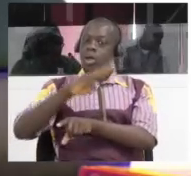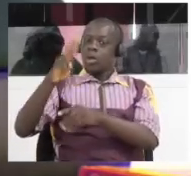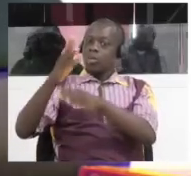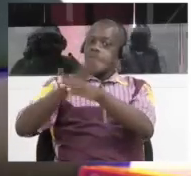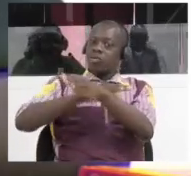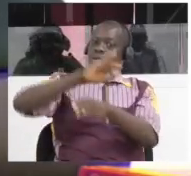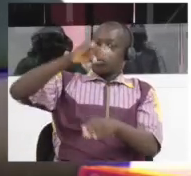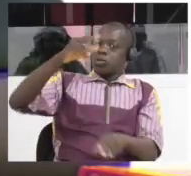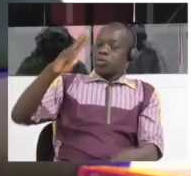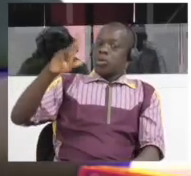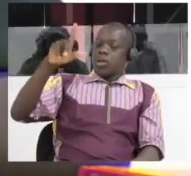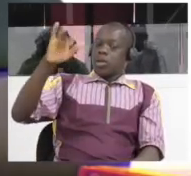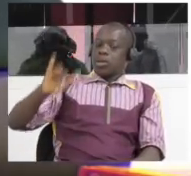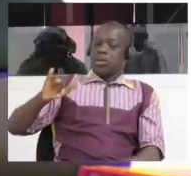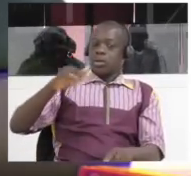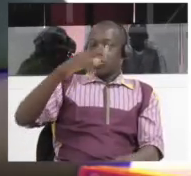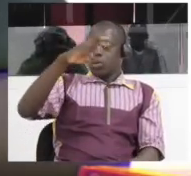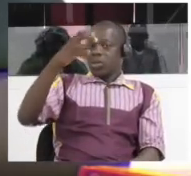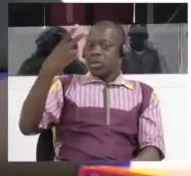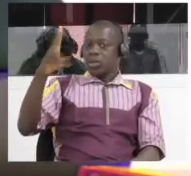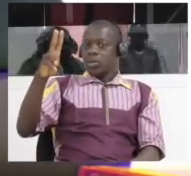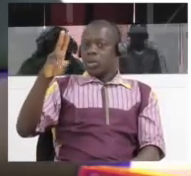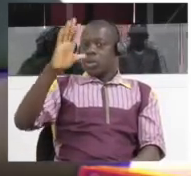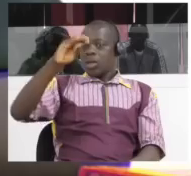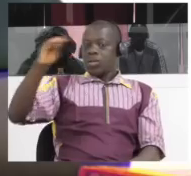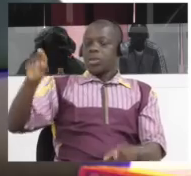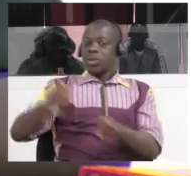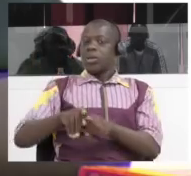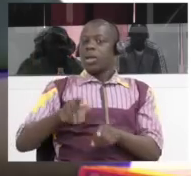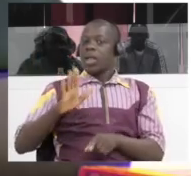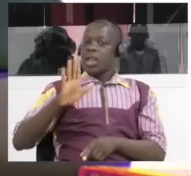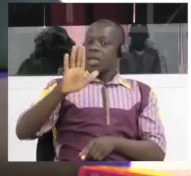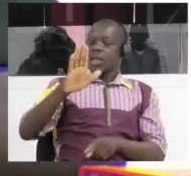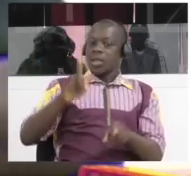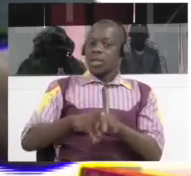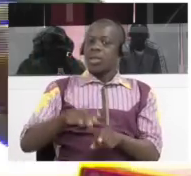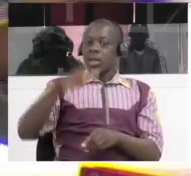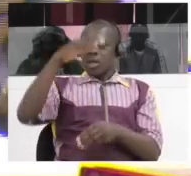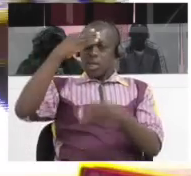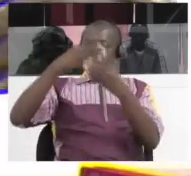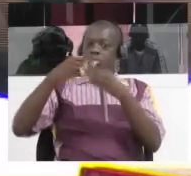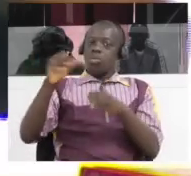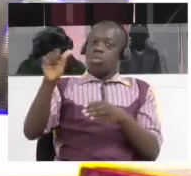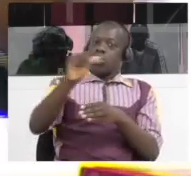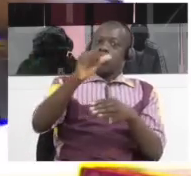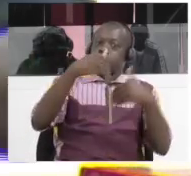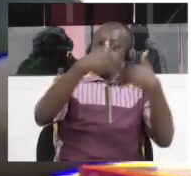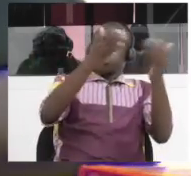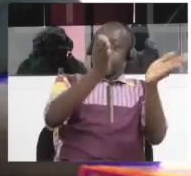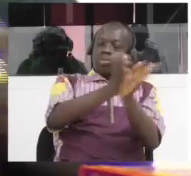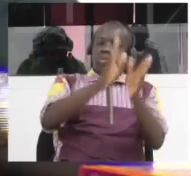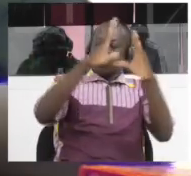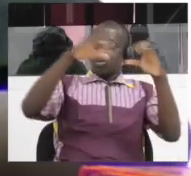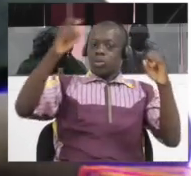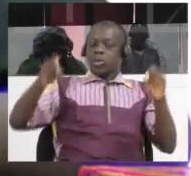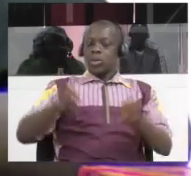22nd events, but later on we learn that some of the officers, you know, had decided during the process of